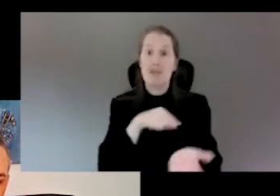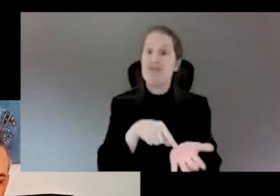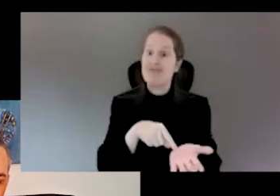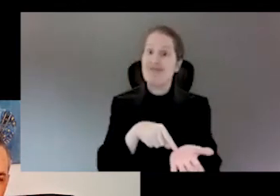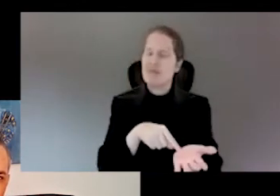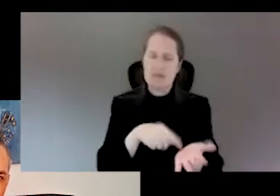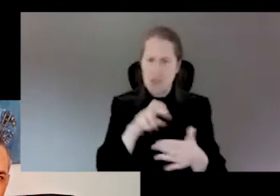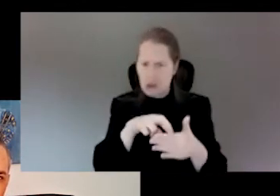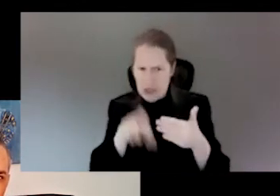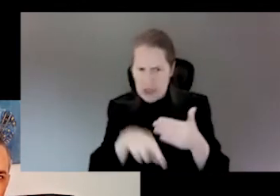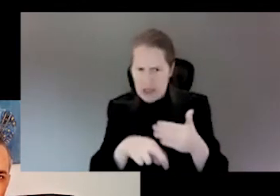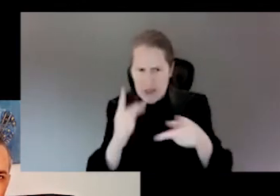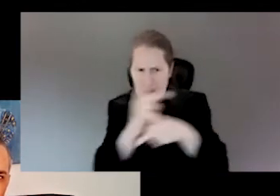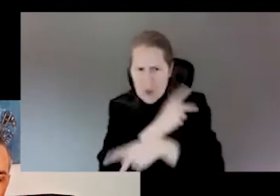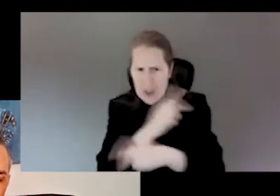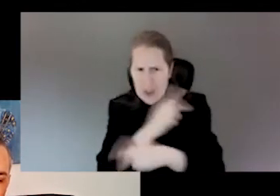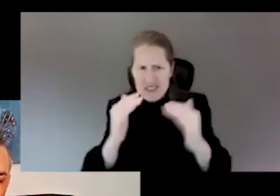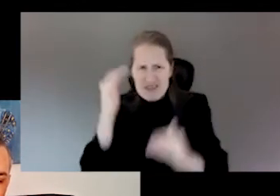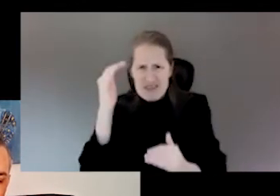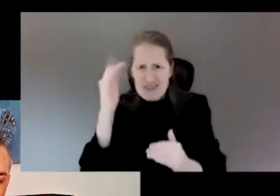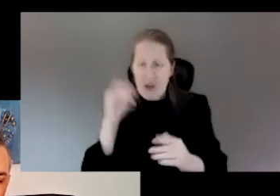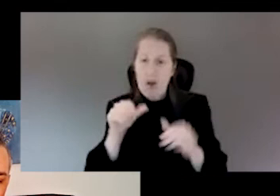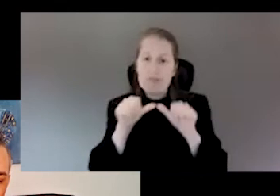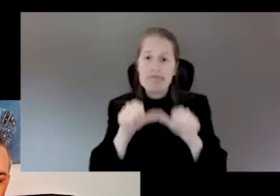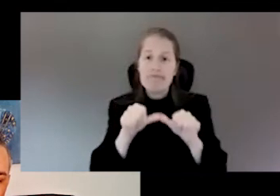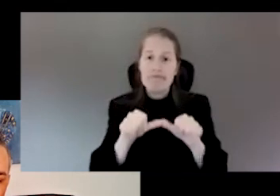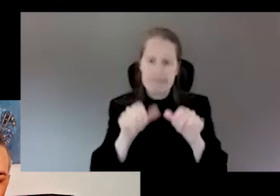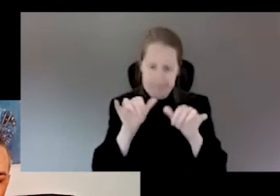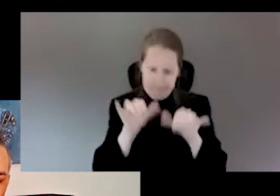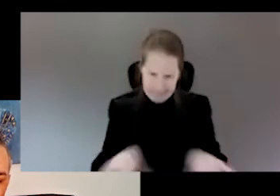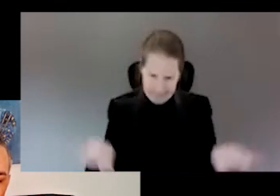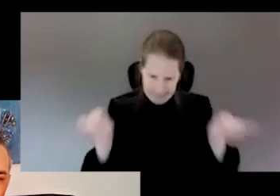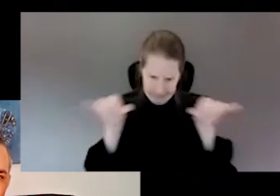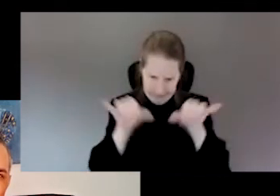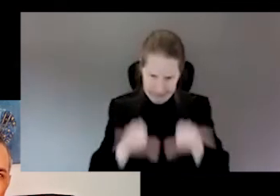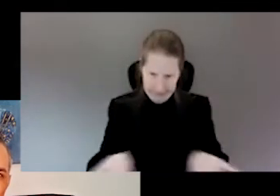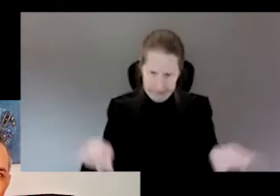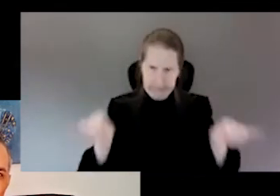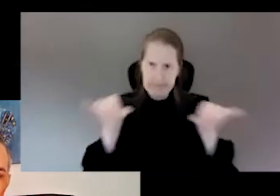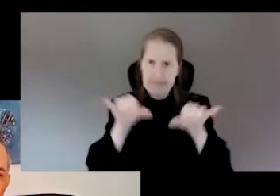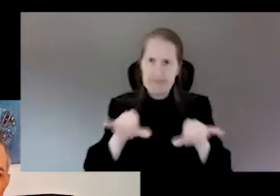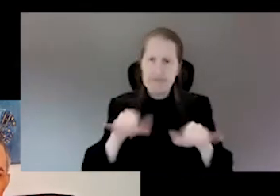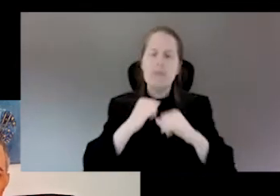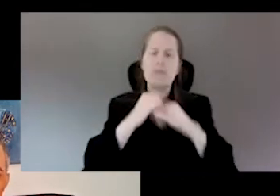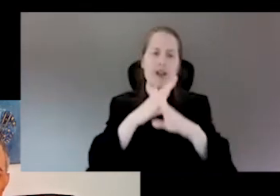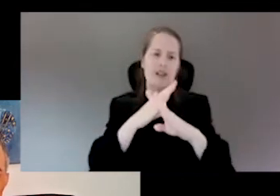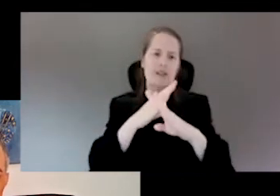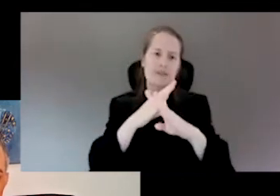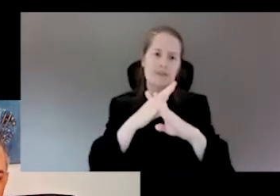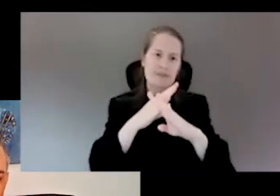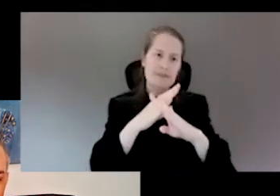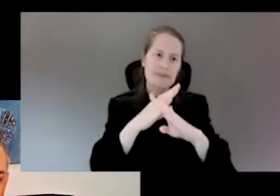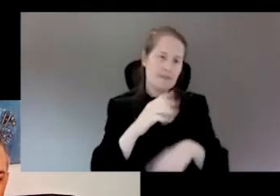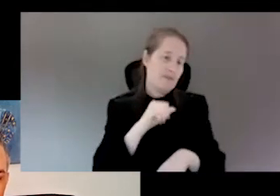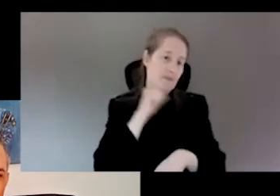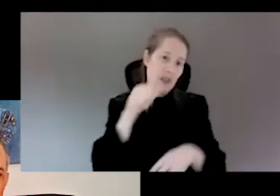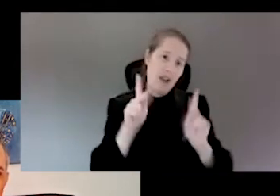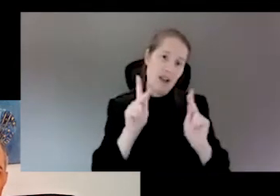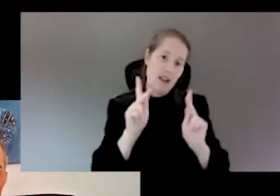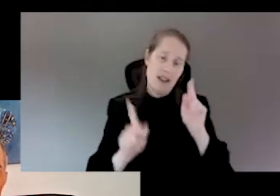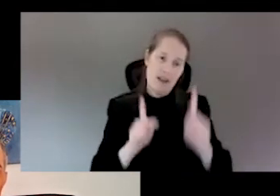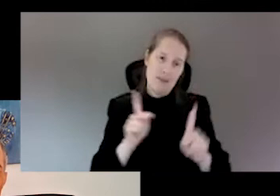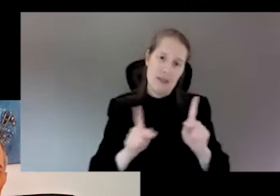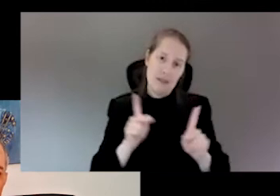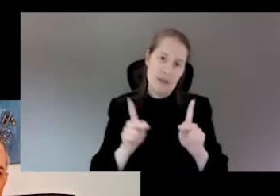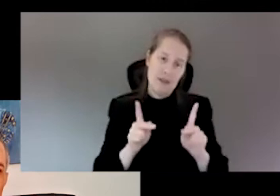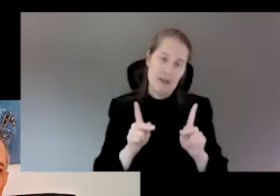inequalities, or resulting in putting up barriers that didn't allow people to